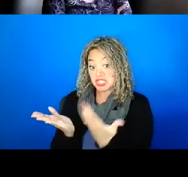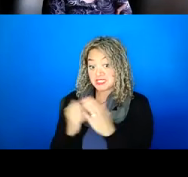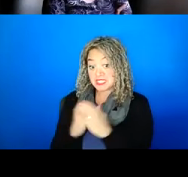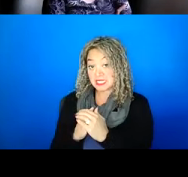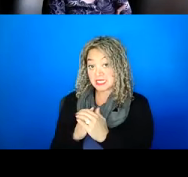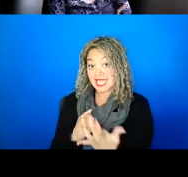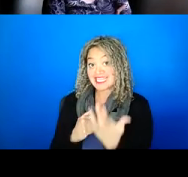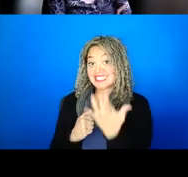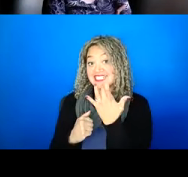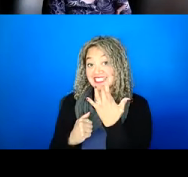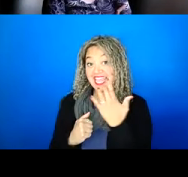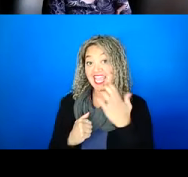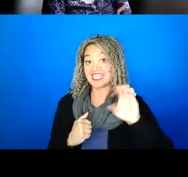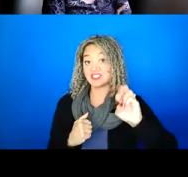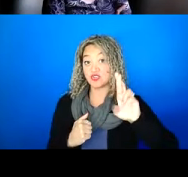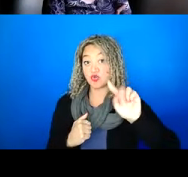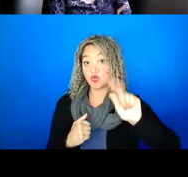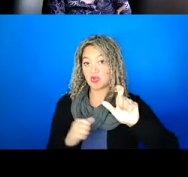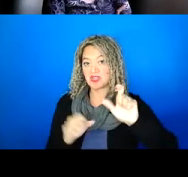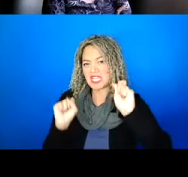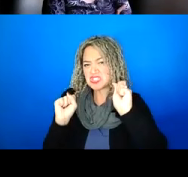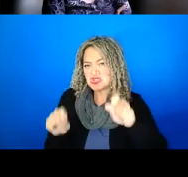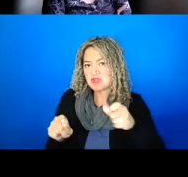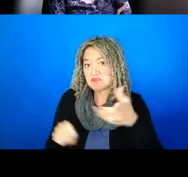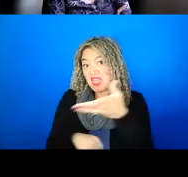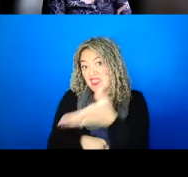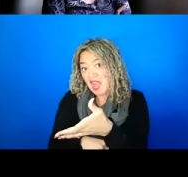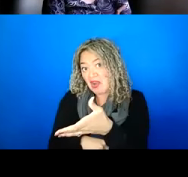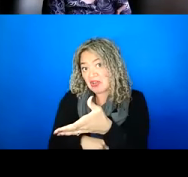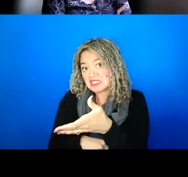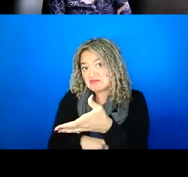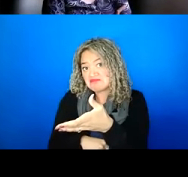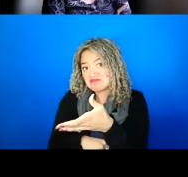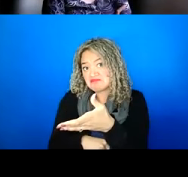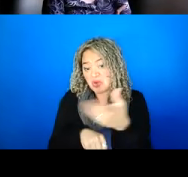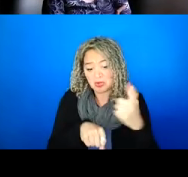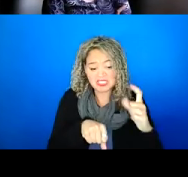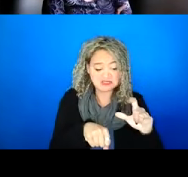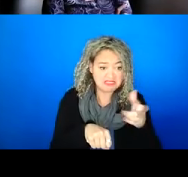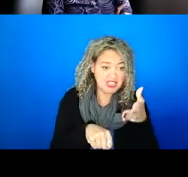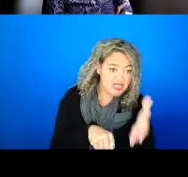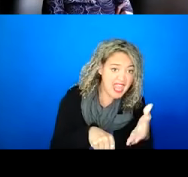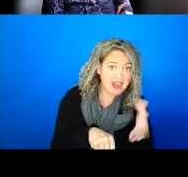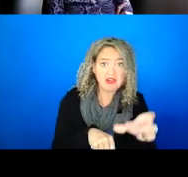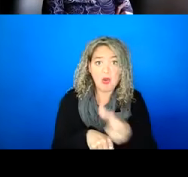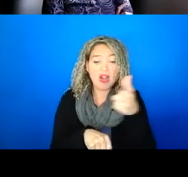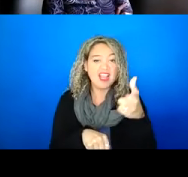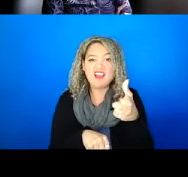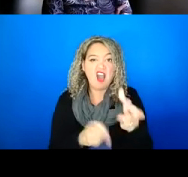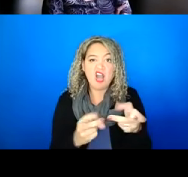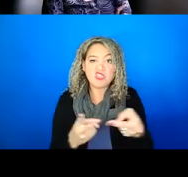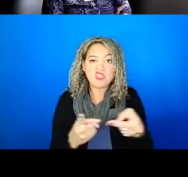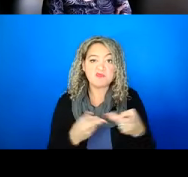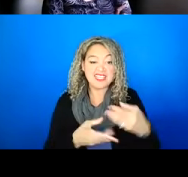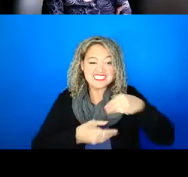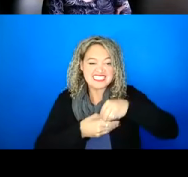taste cortex could be here, but it could be there or any place else in the insula.